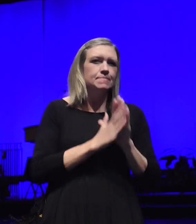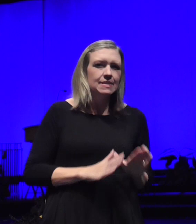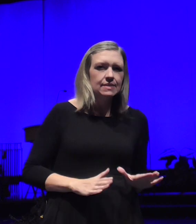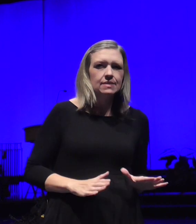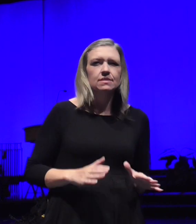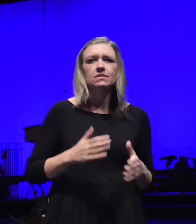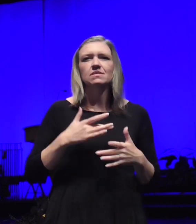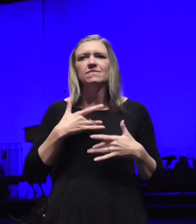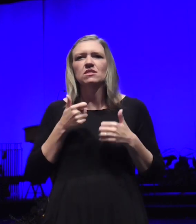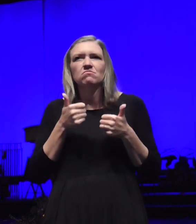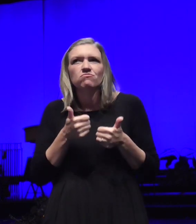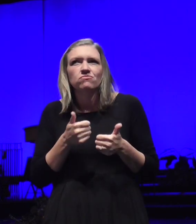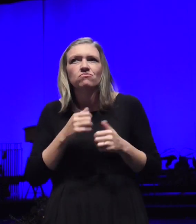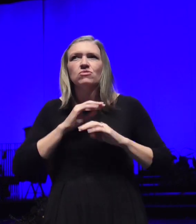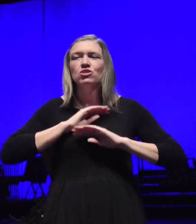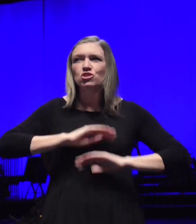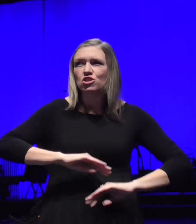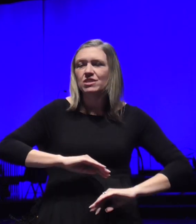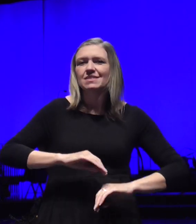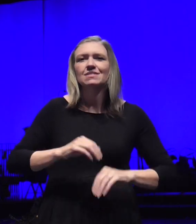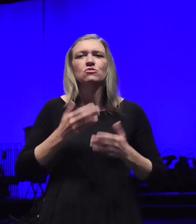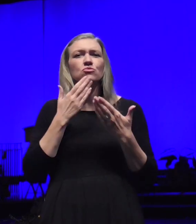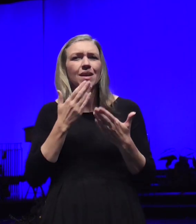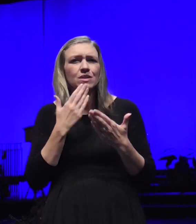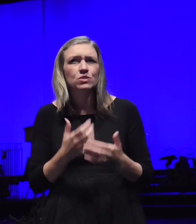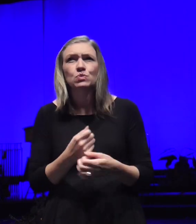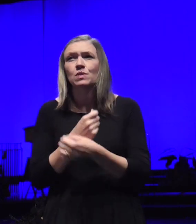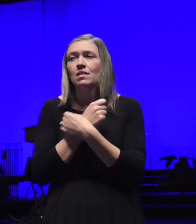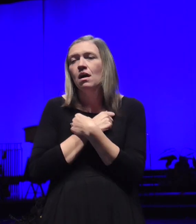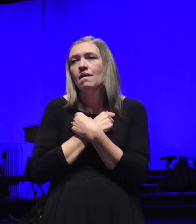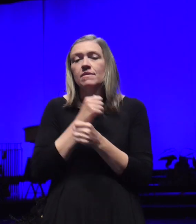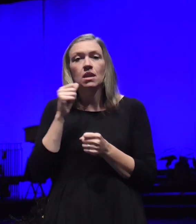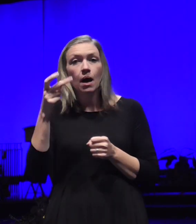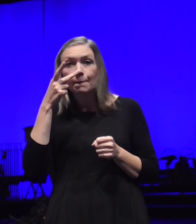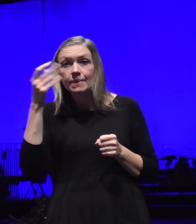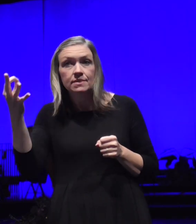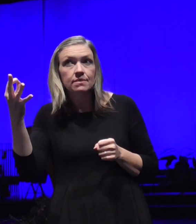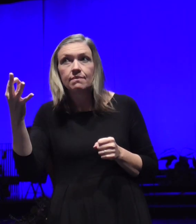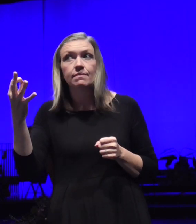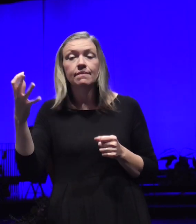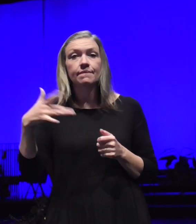gratitude, and love, not the pissosity, the love.